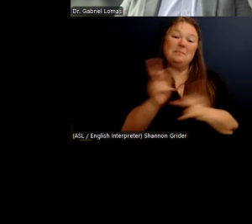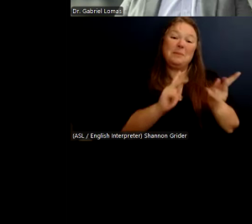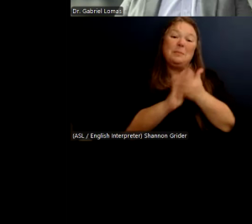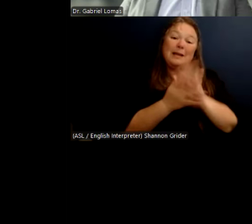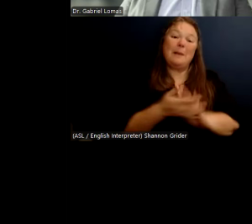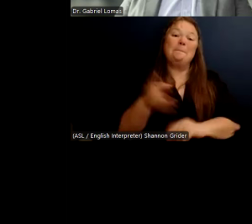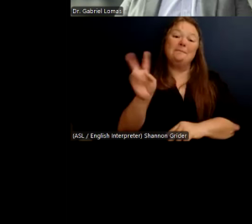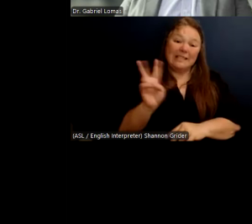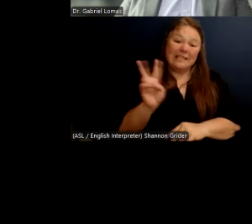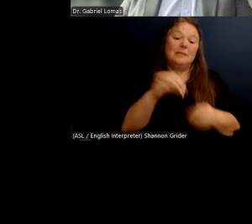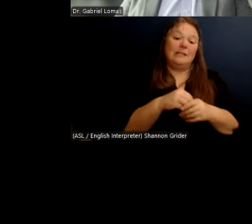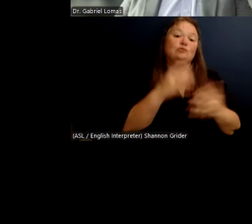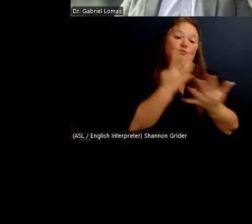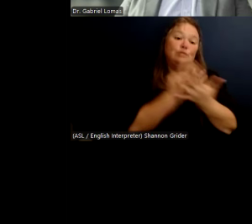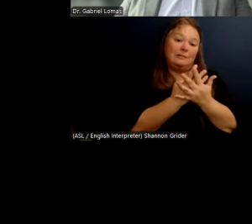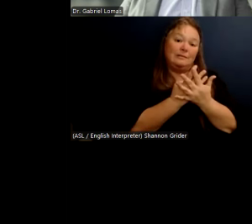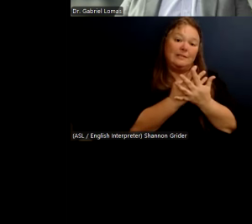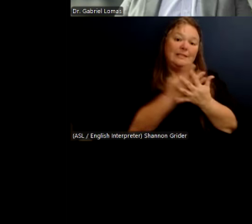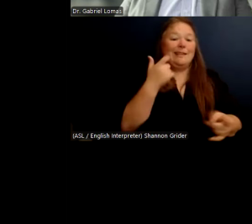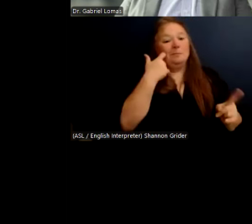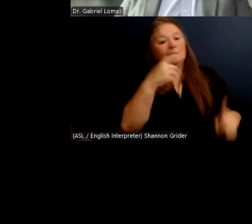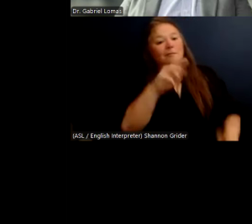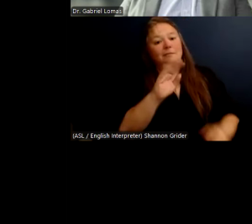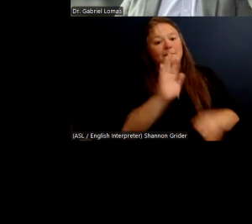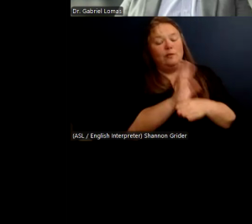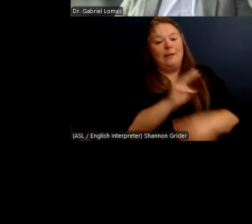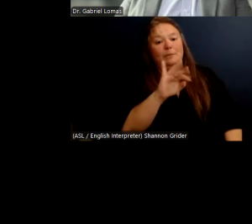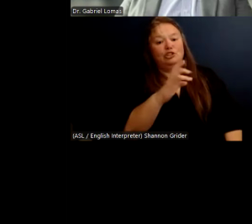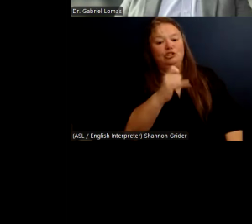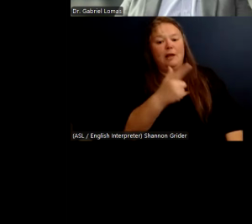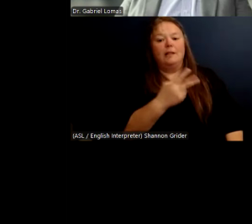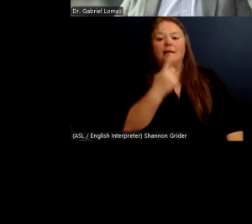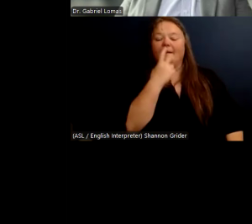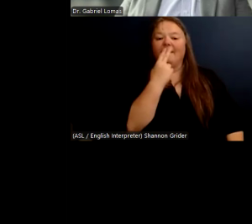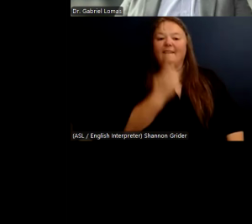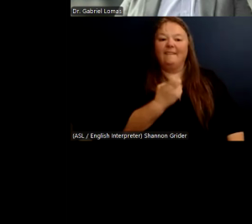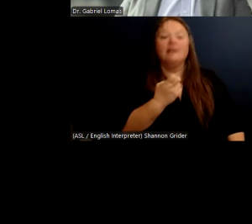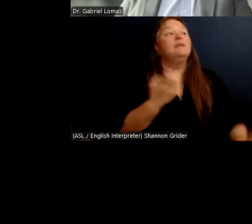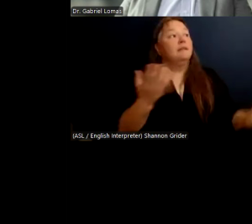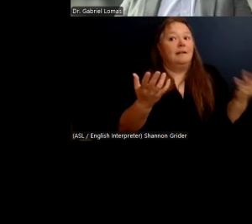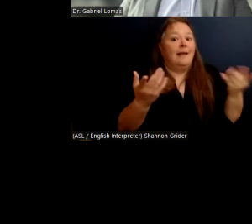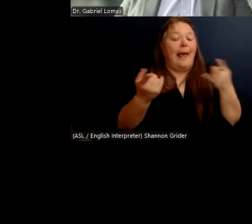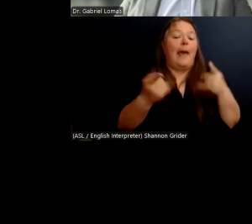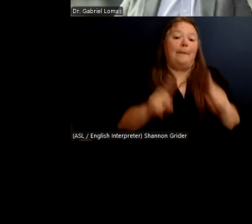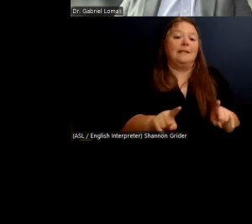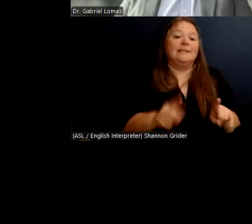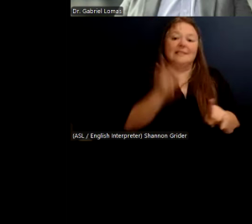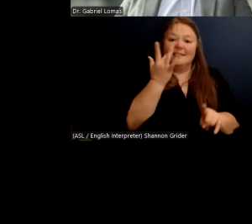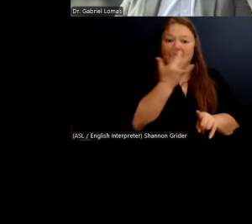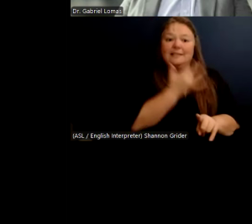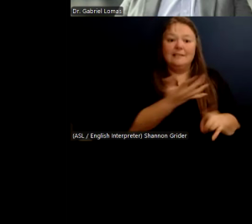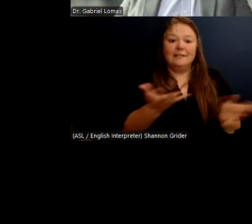in prison, no different than Michelle. You saw that she had gotten her teeth knocked out. These things do happen, unfortunately, and the